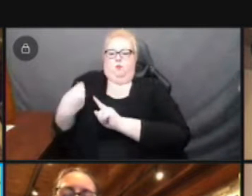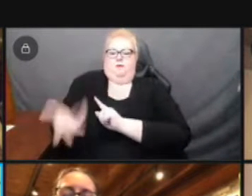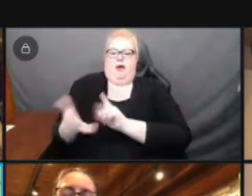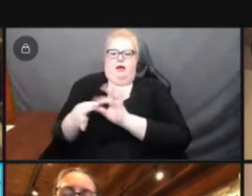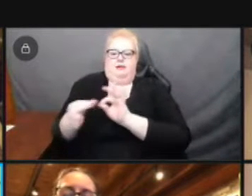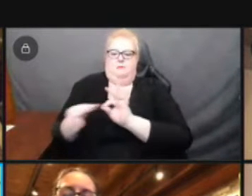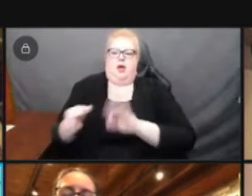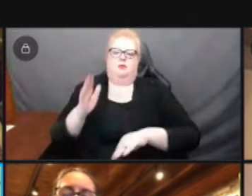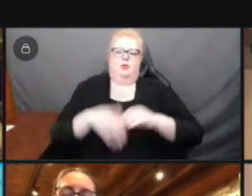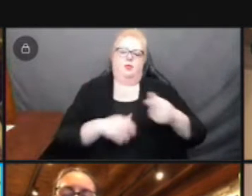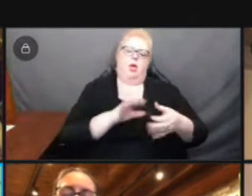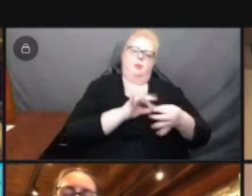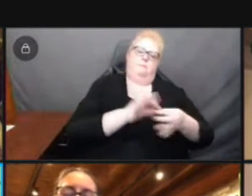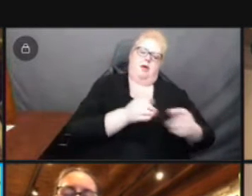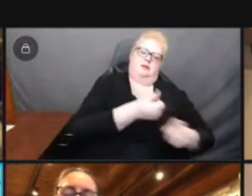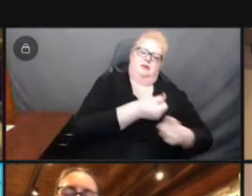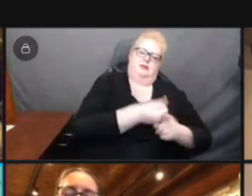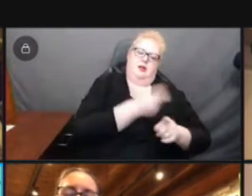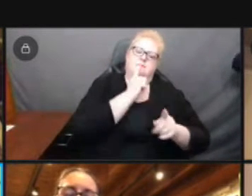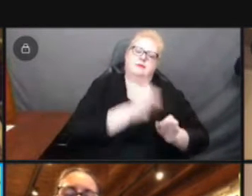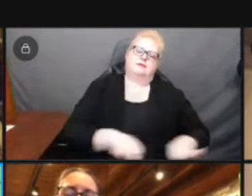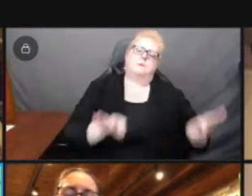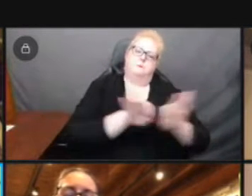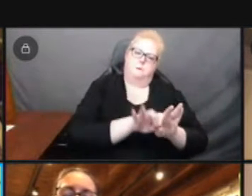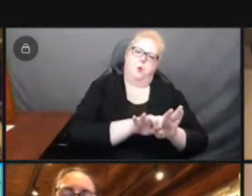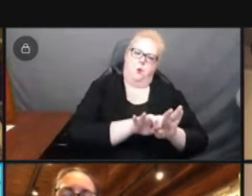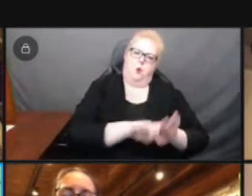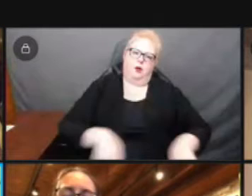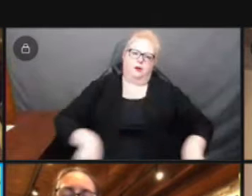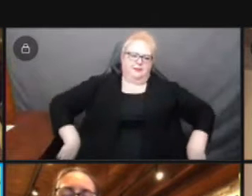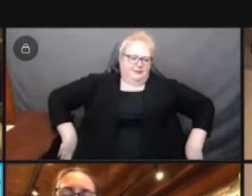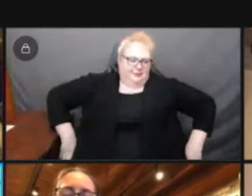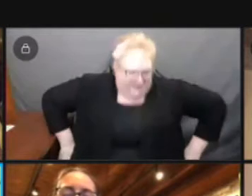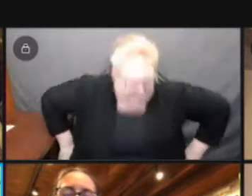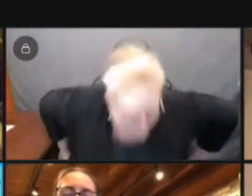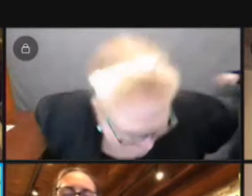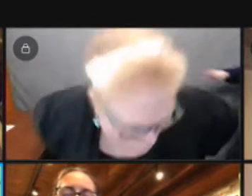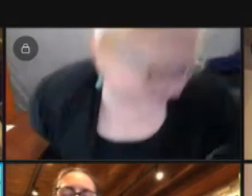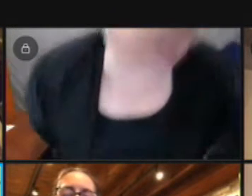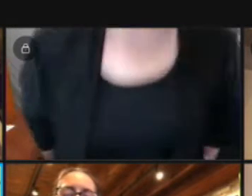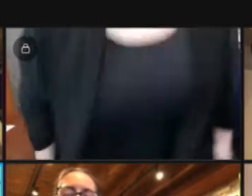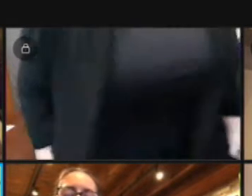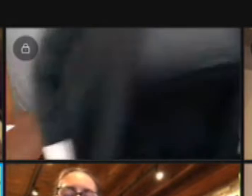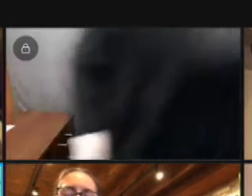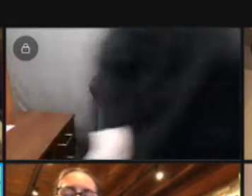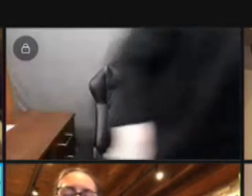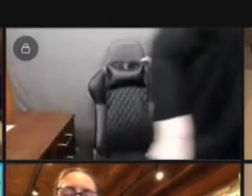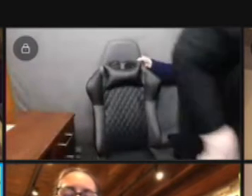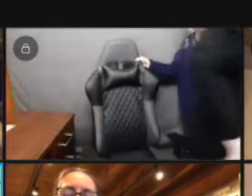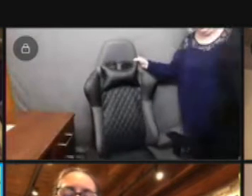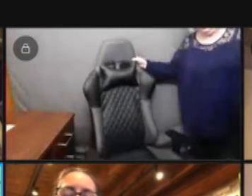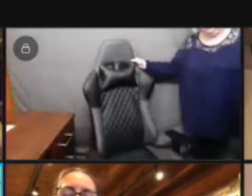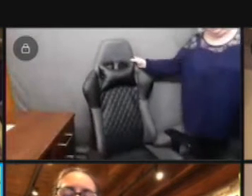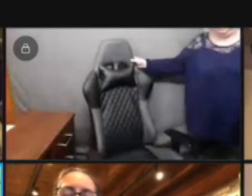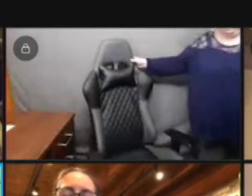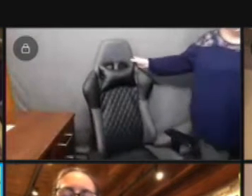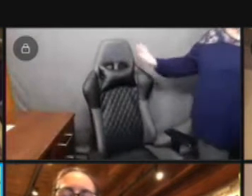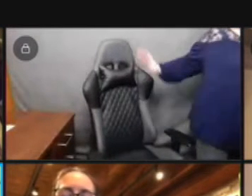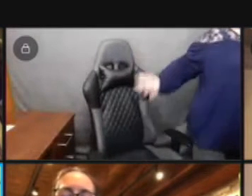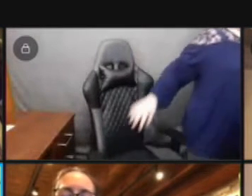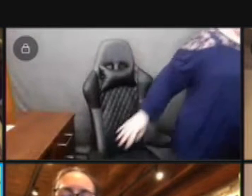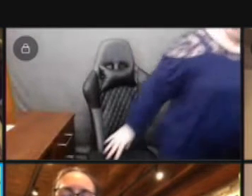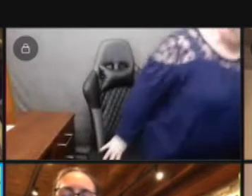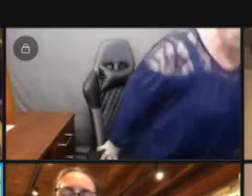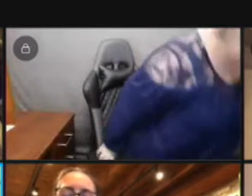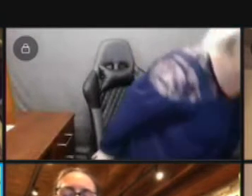weight. And that has some serious negative consequences in certain parts of the city of Little Rock,